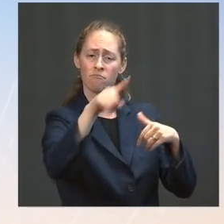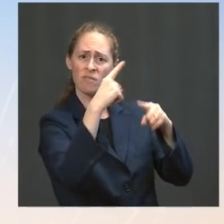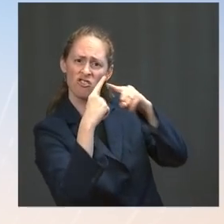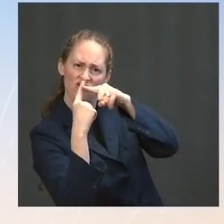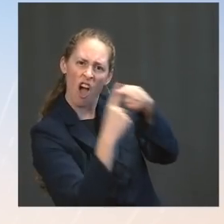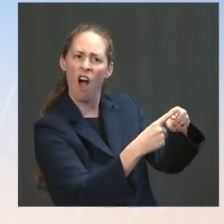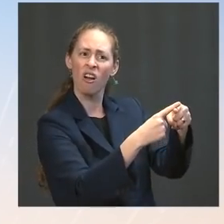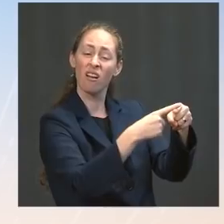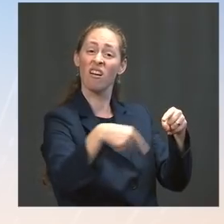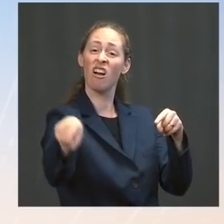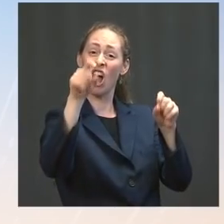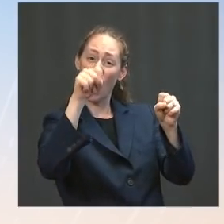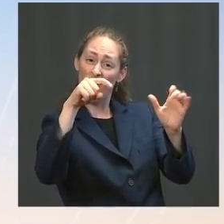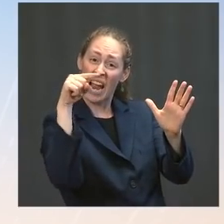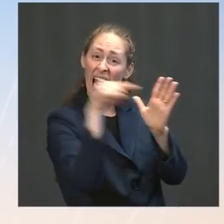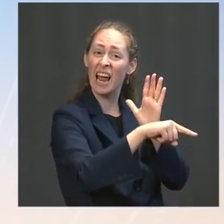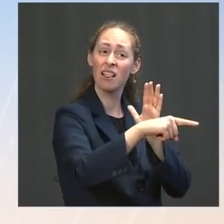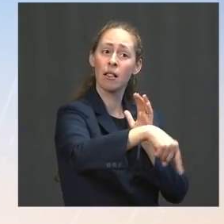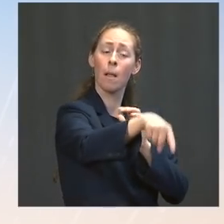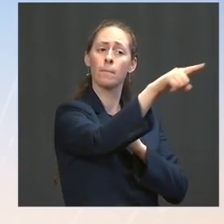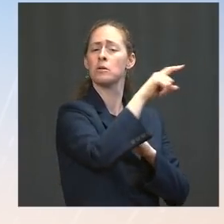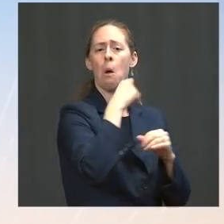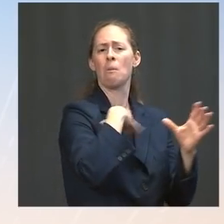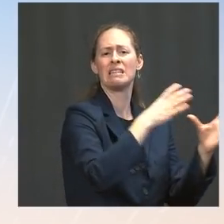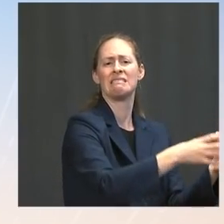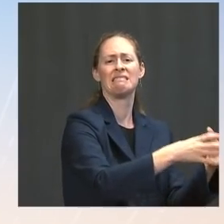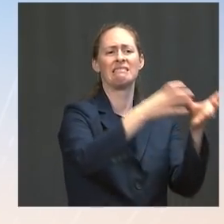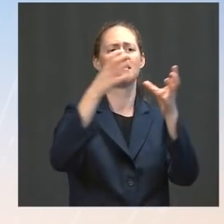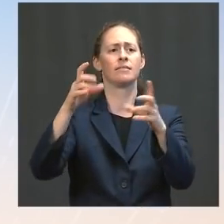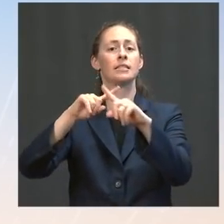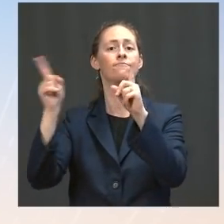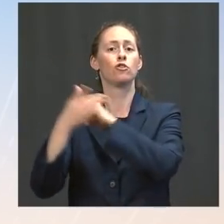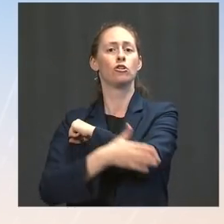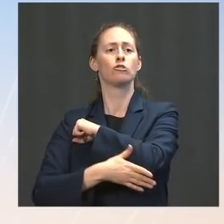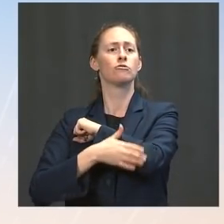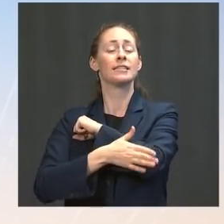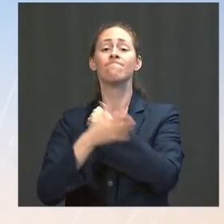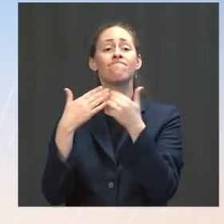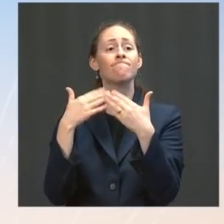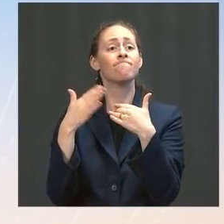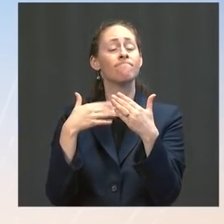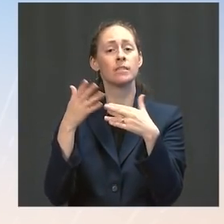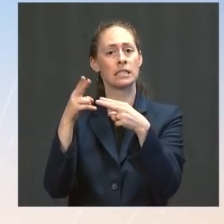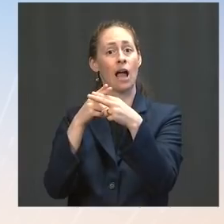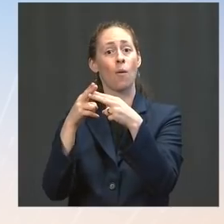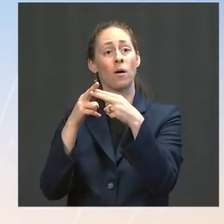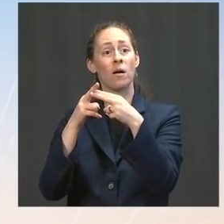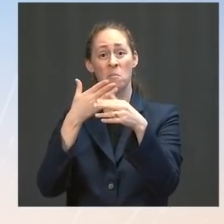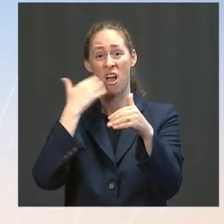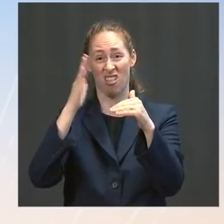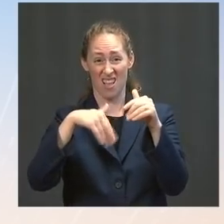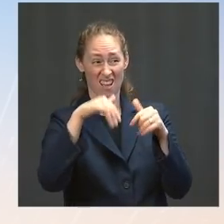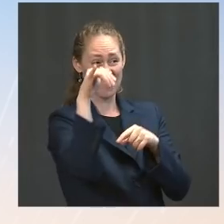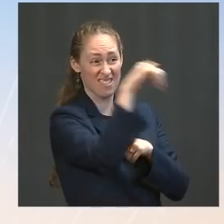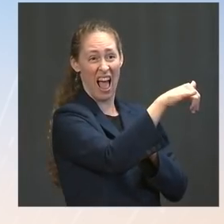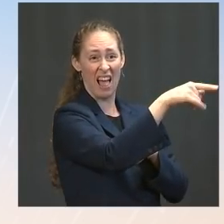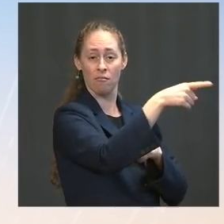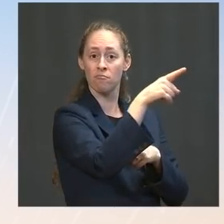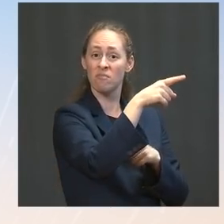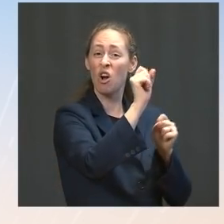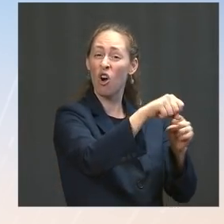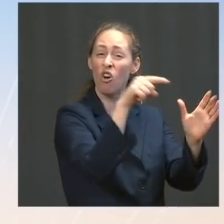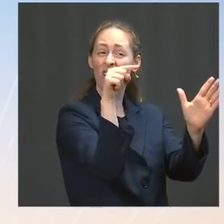we will continue, and we are continuing to look at a range of options to provide support and to provide a